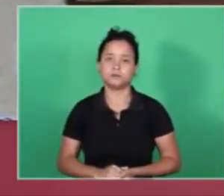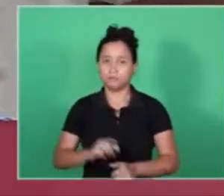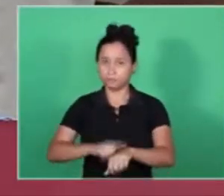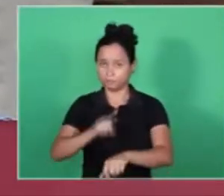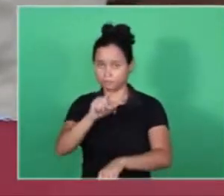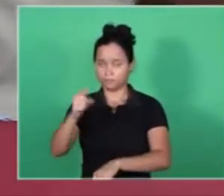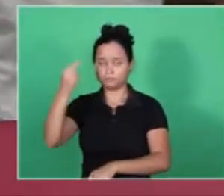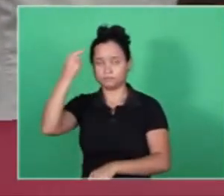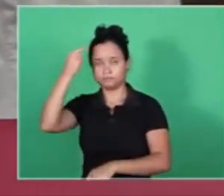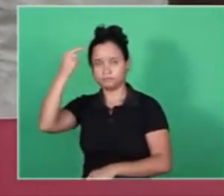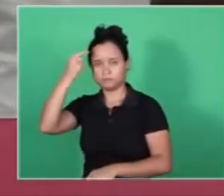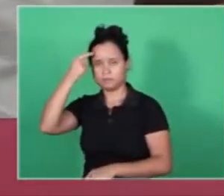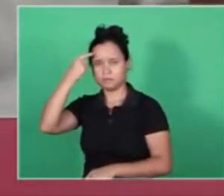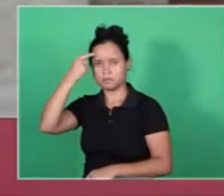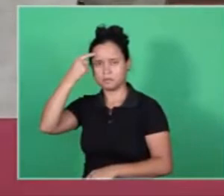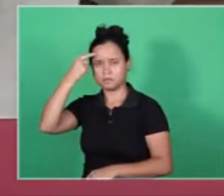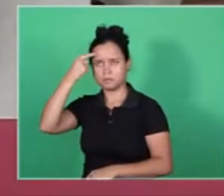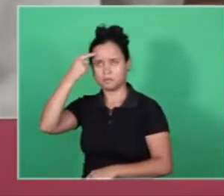the mind